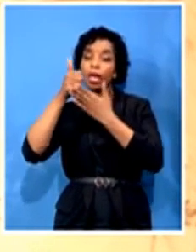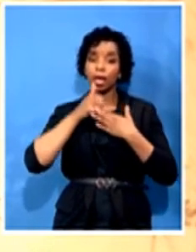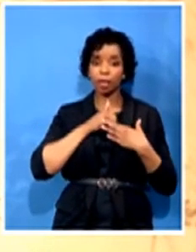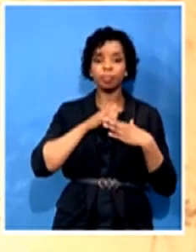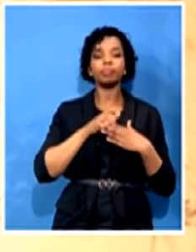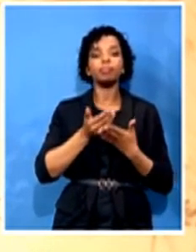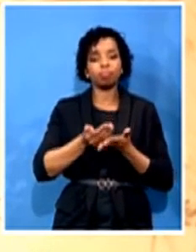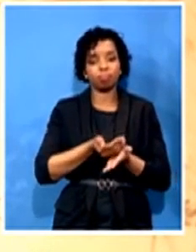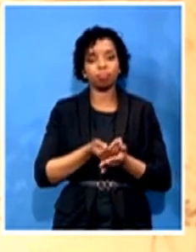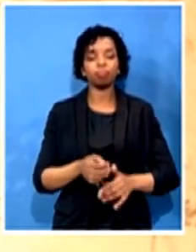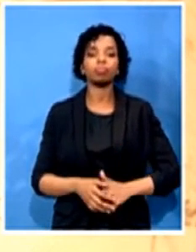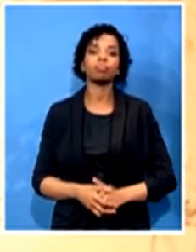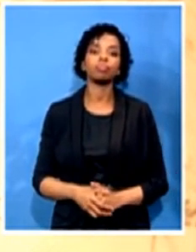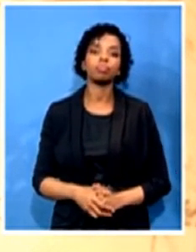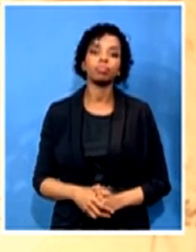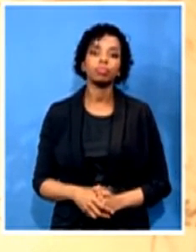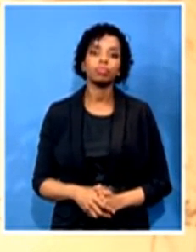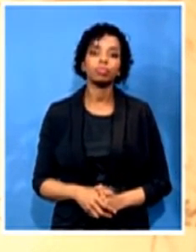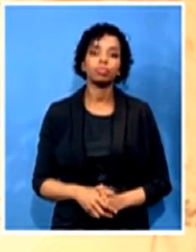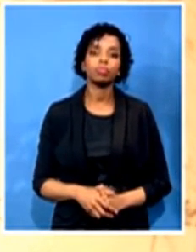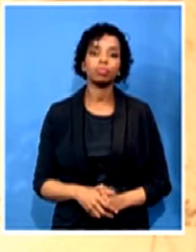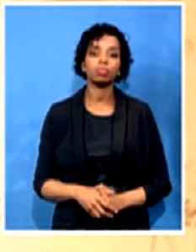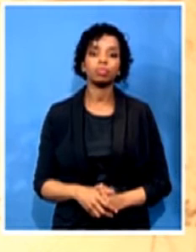And when you get married young,